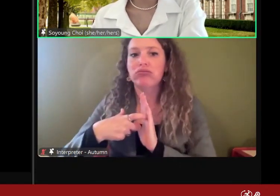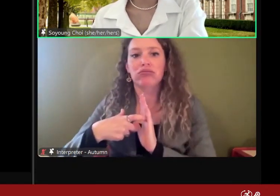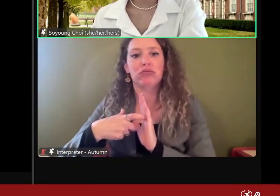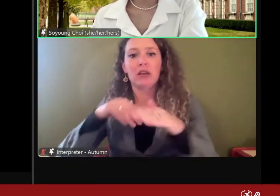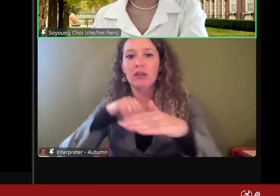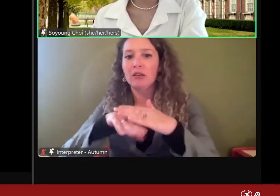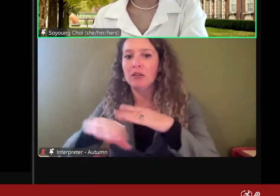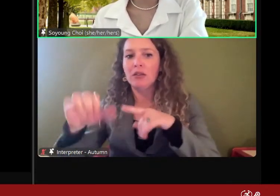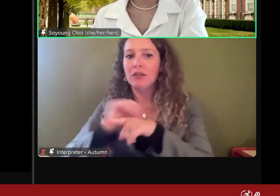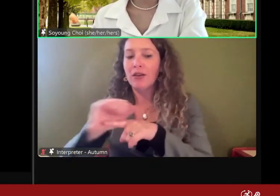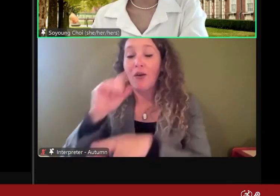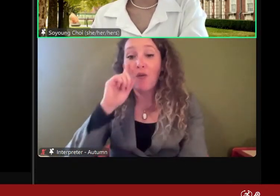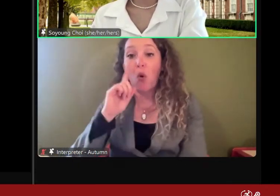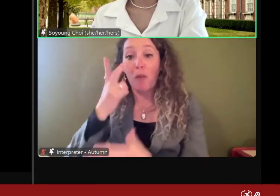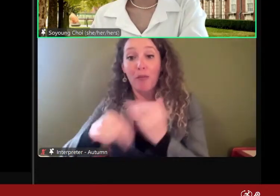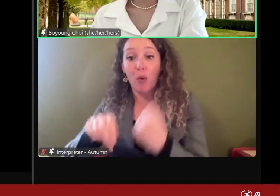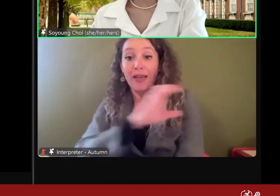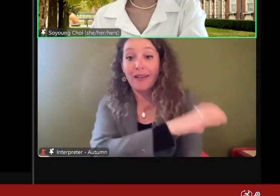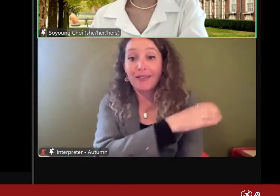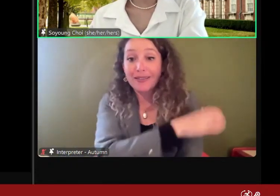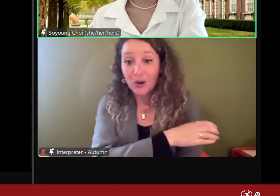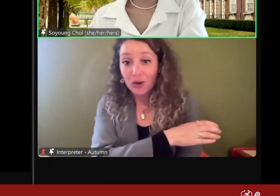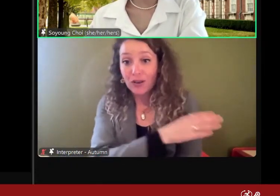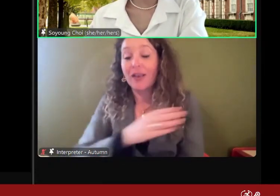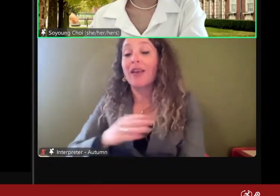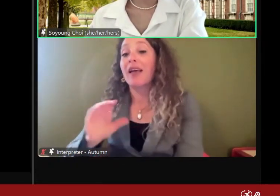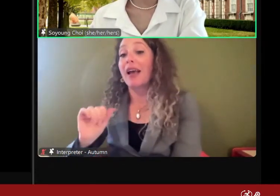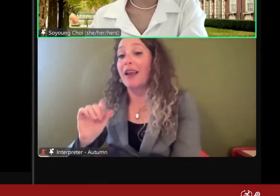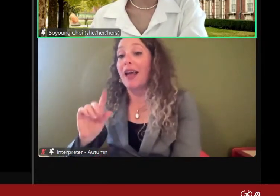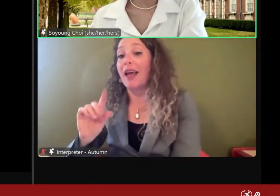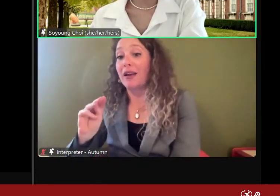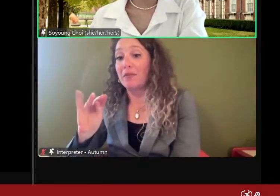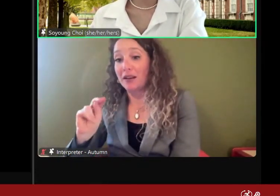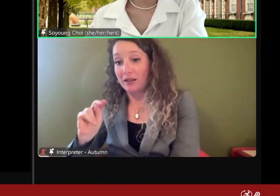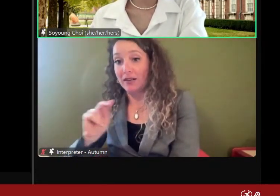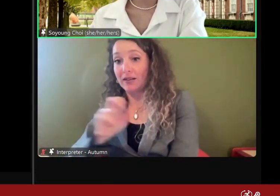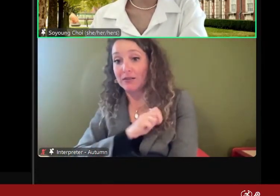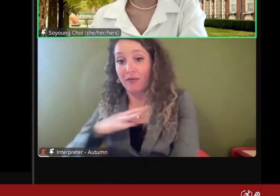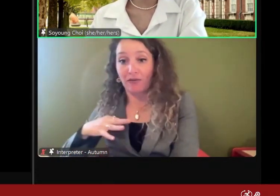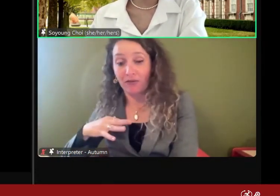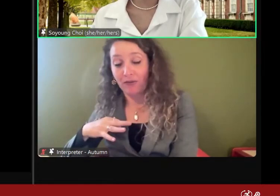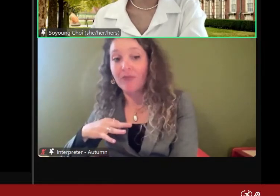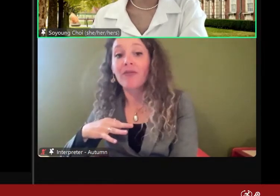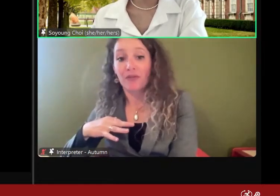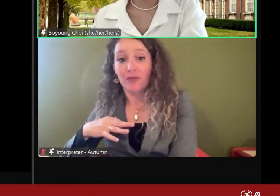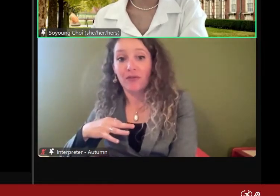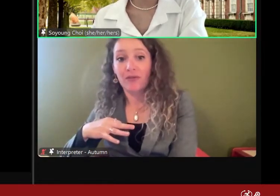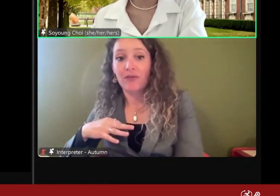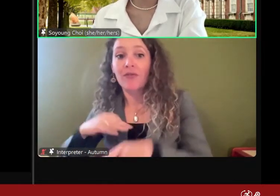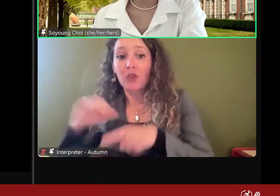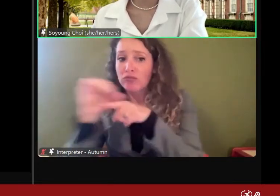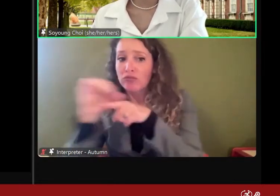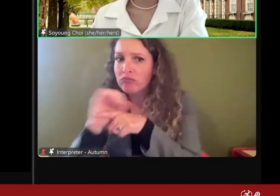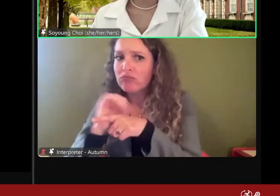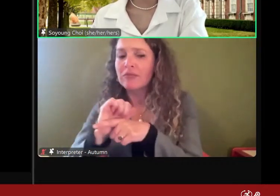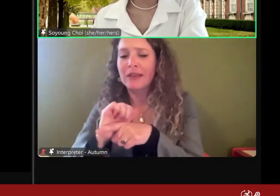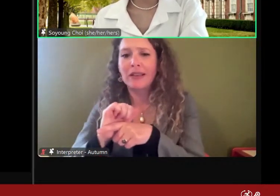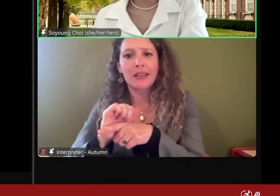and administrative staff. Making this training mandatory sends a powerful